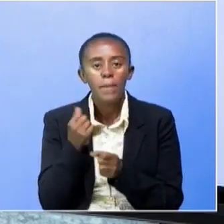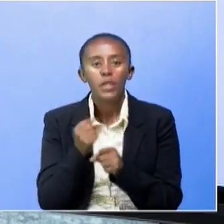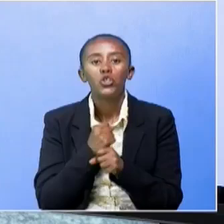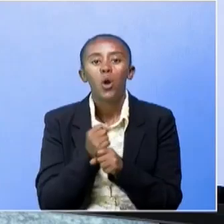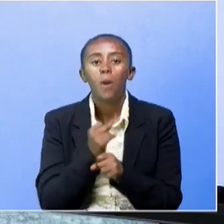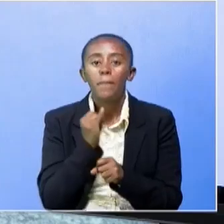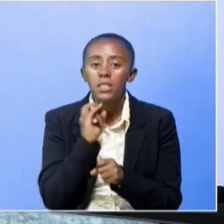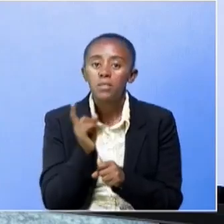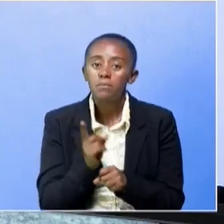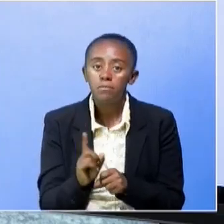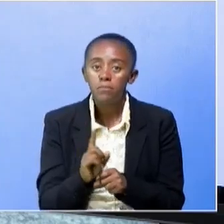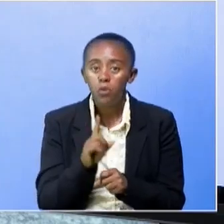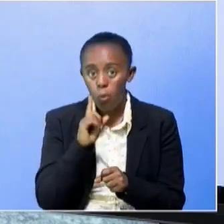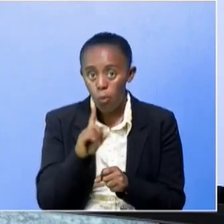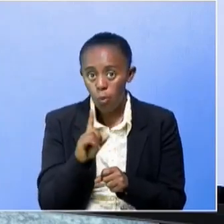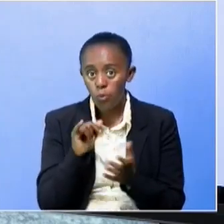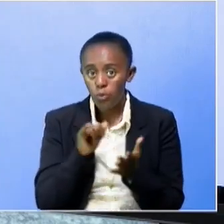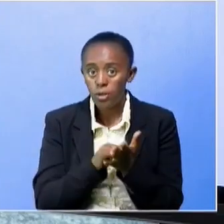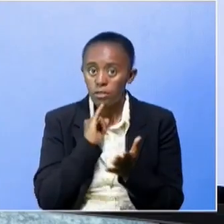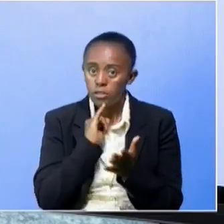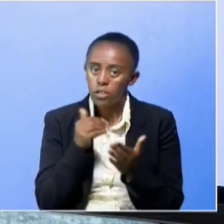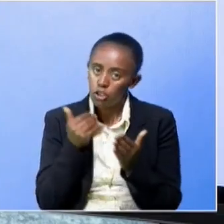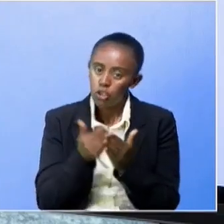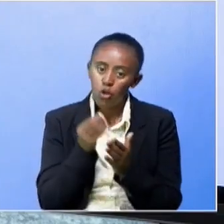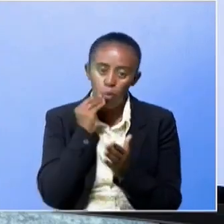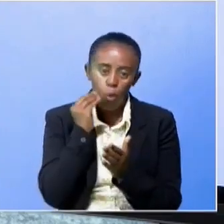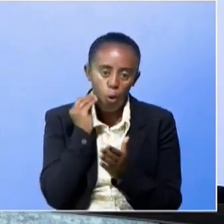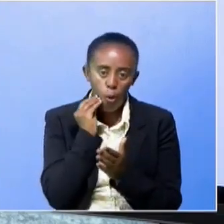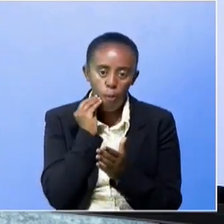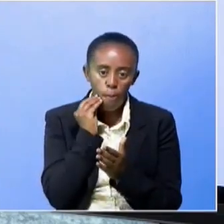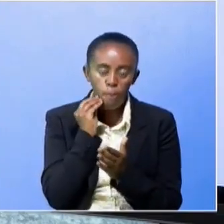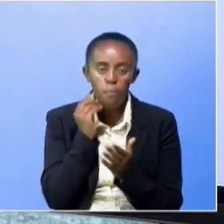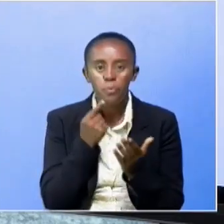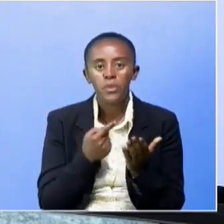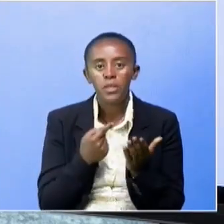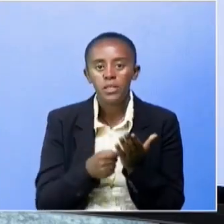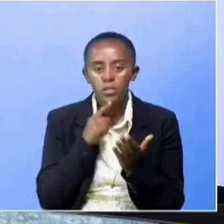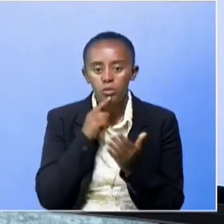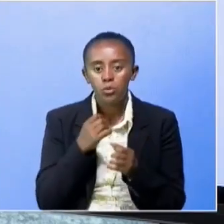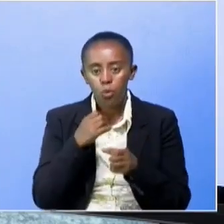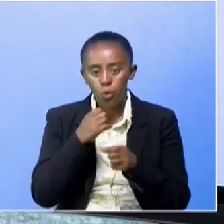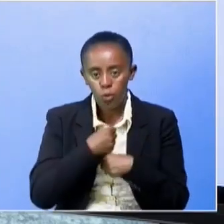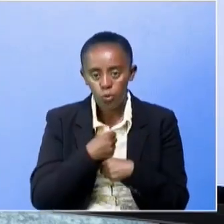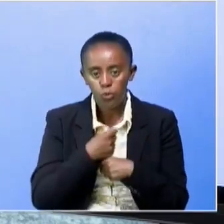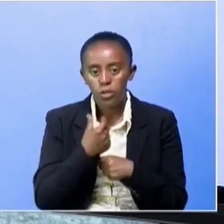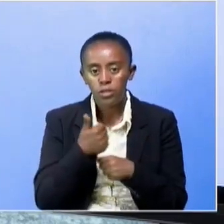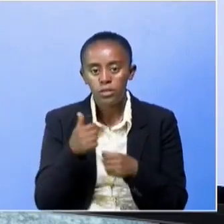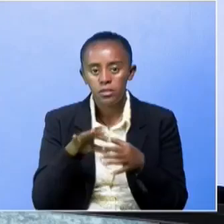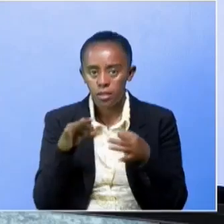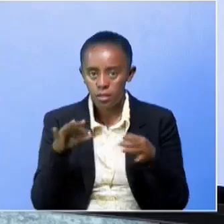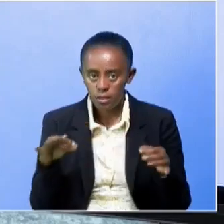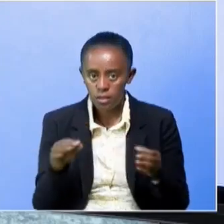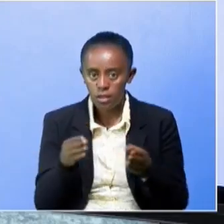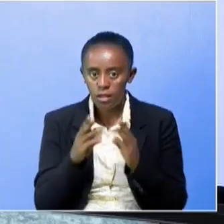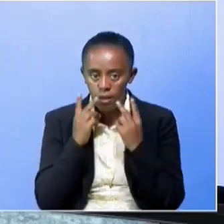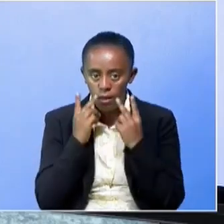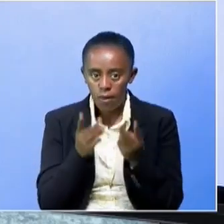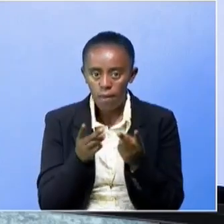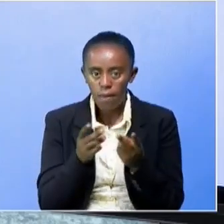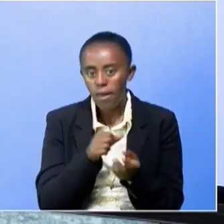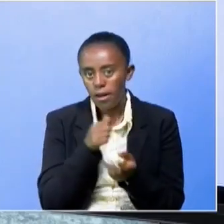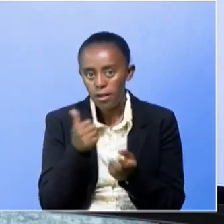what? One that is near your home. So this is how you conclude a sentence. Let's see